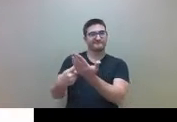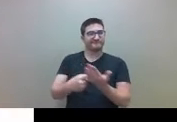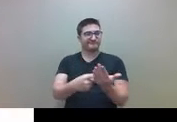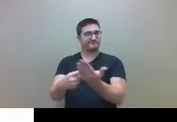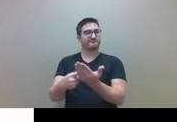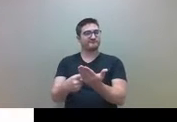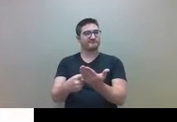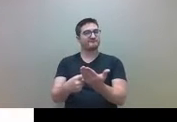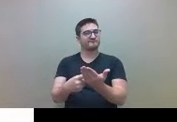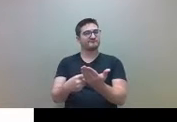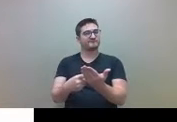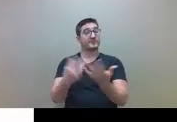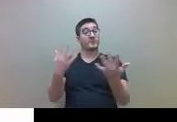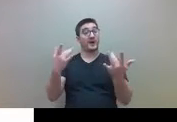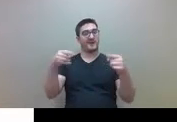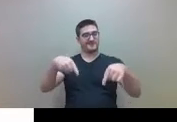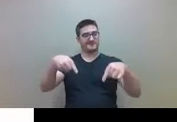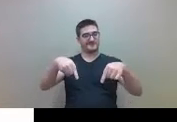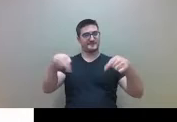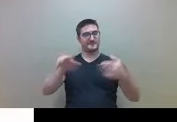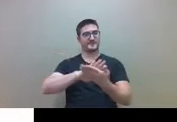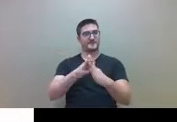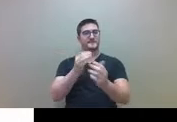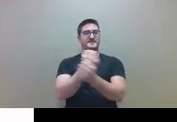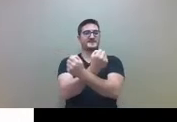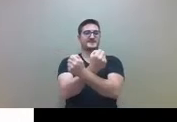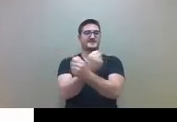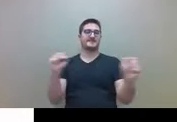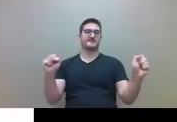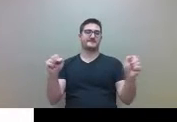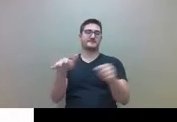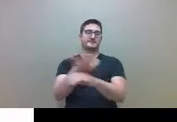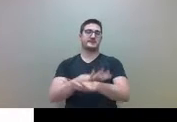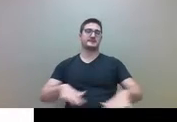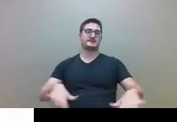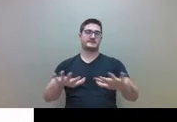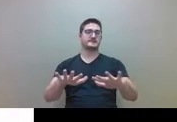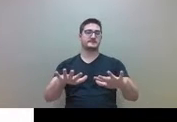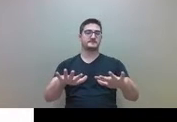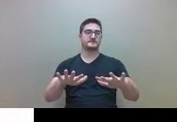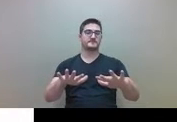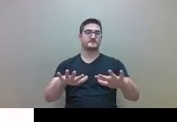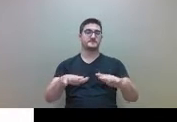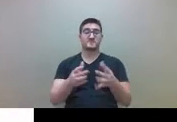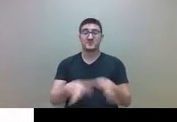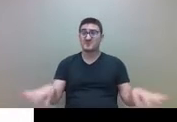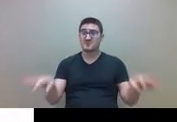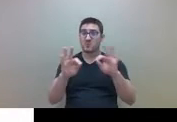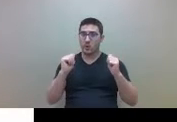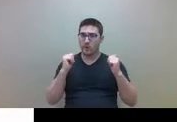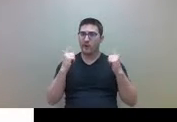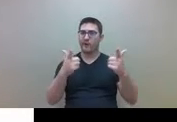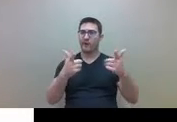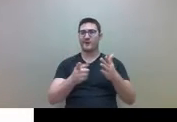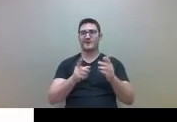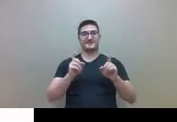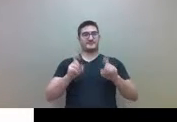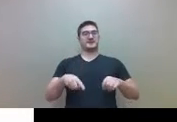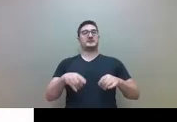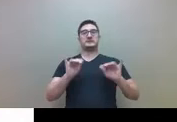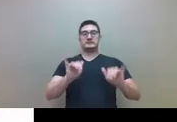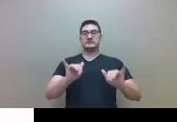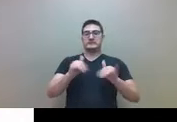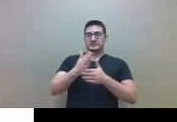space when you start connecting to other people. And being able to share stories, and somebody might say, oh wow, I didn't know